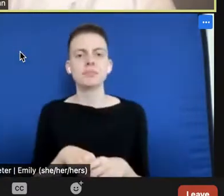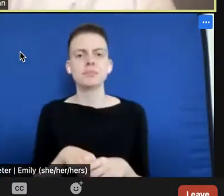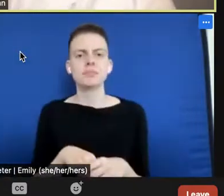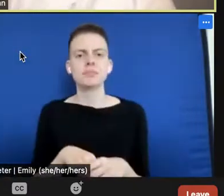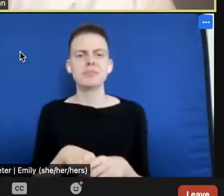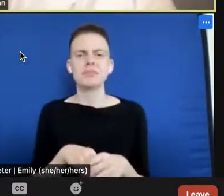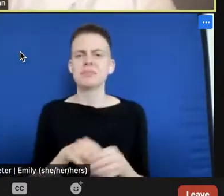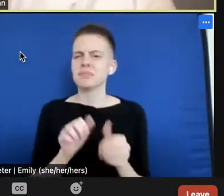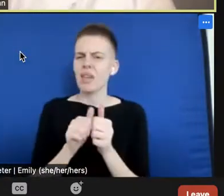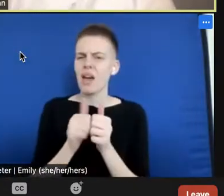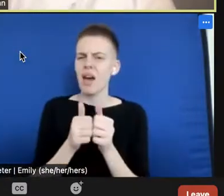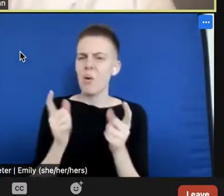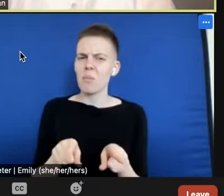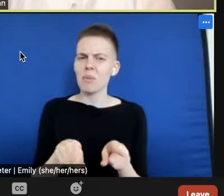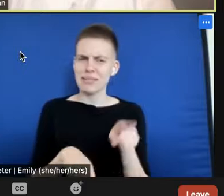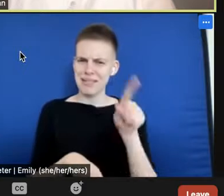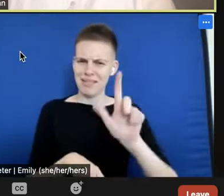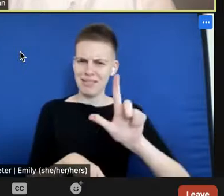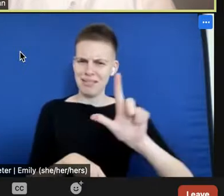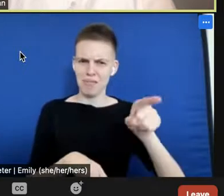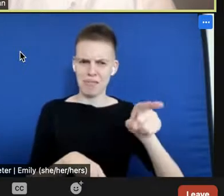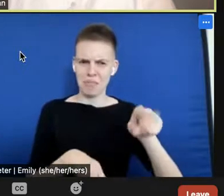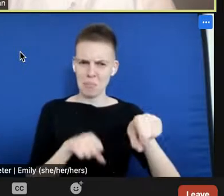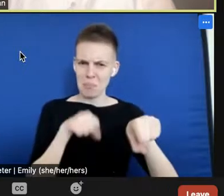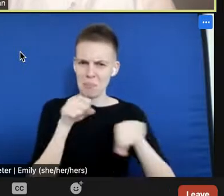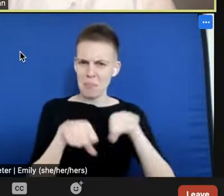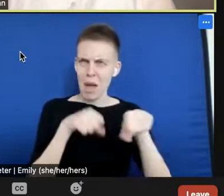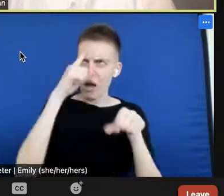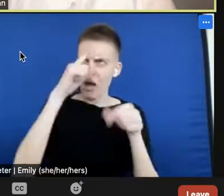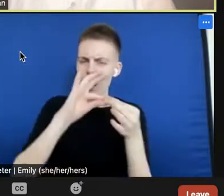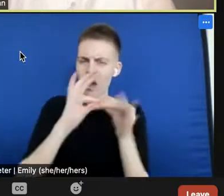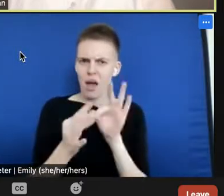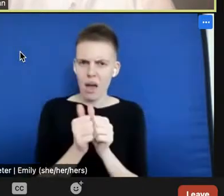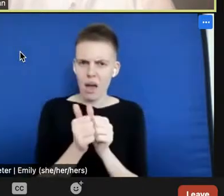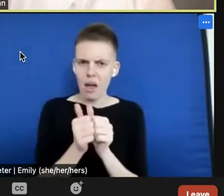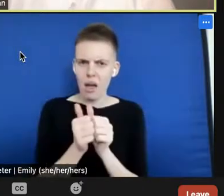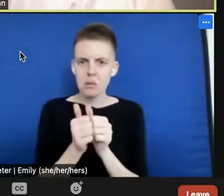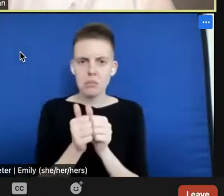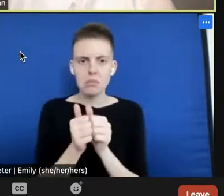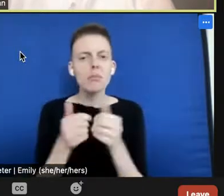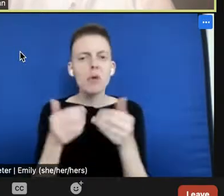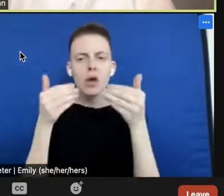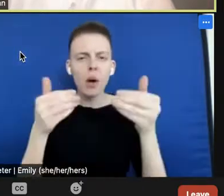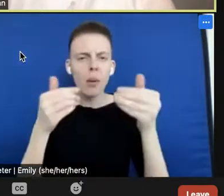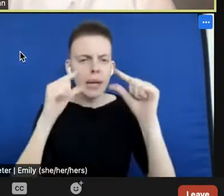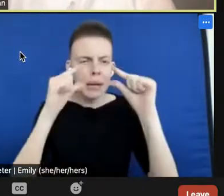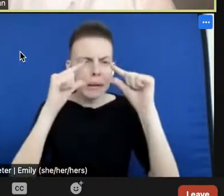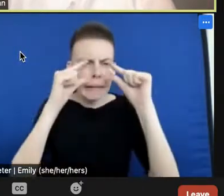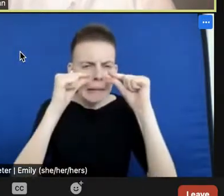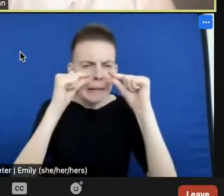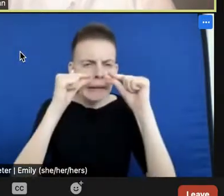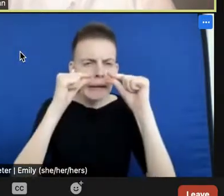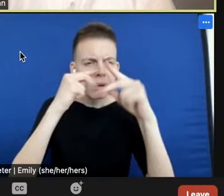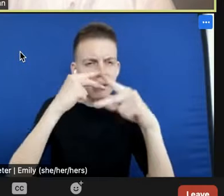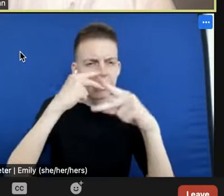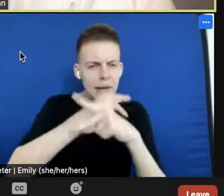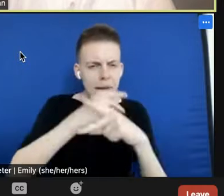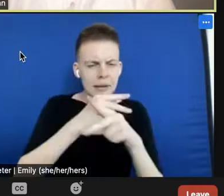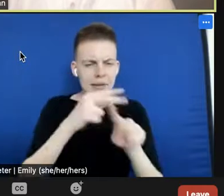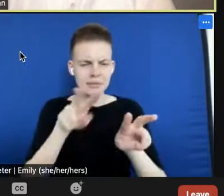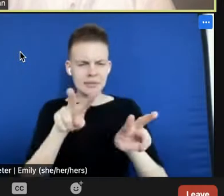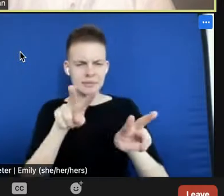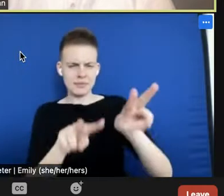How can that thing on the left be a bicycle? Well, I want you to just sort of squint your eyes and squint your brain and think about what you're